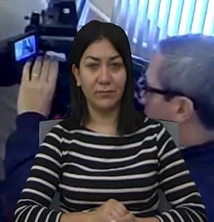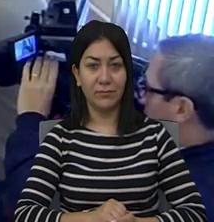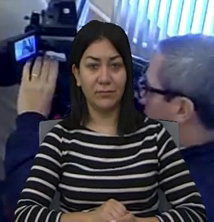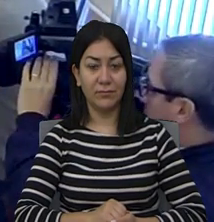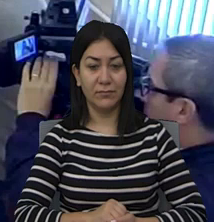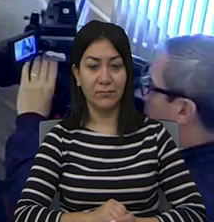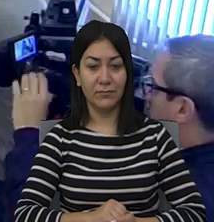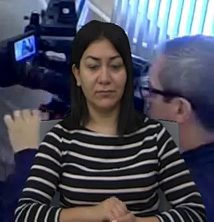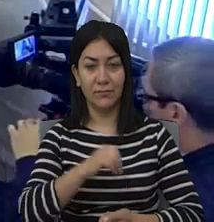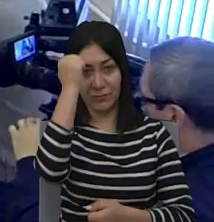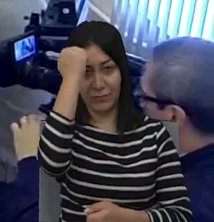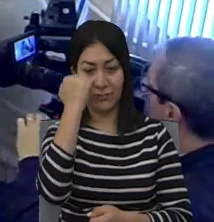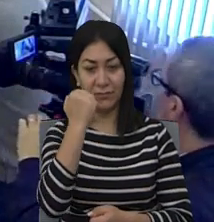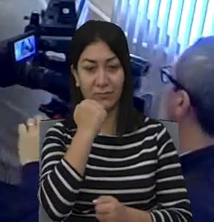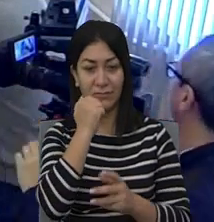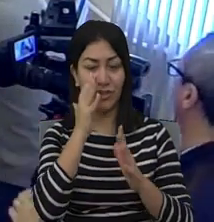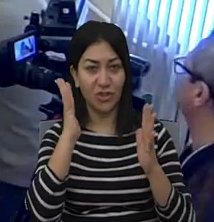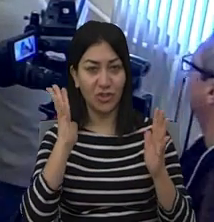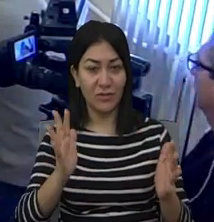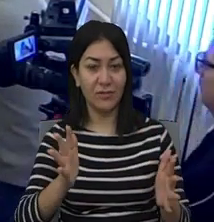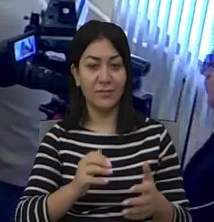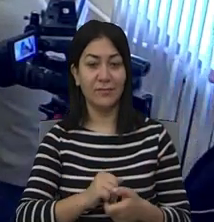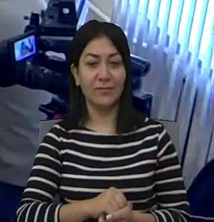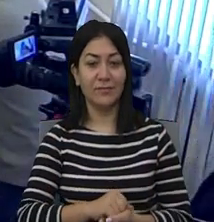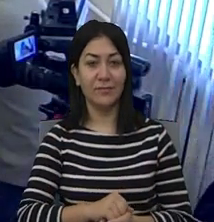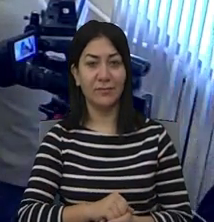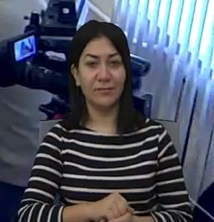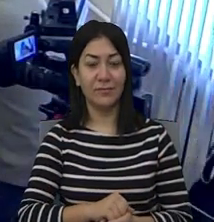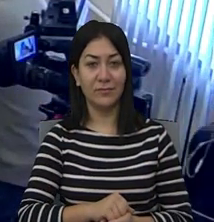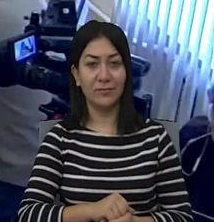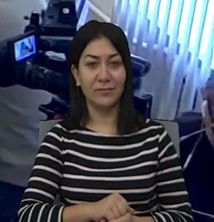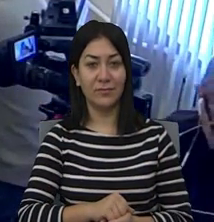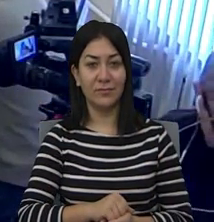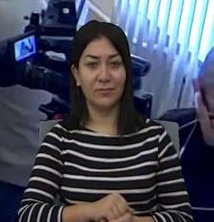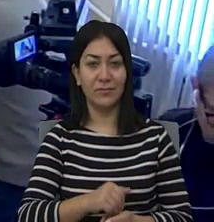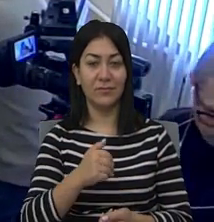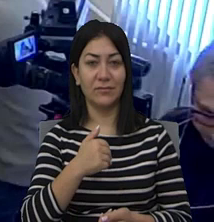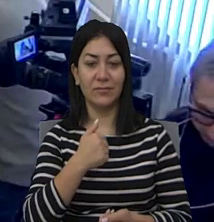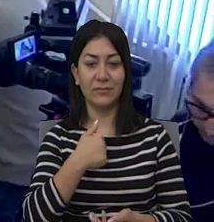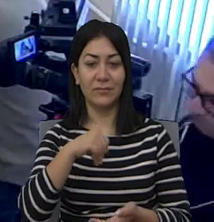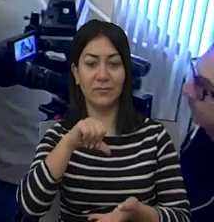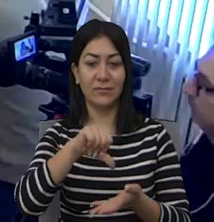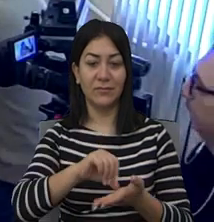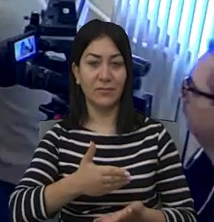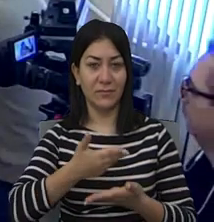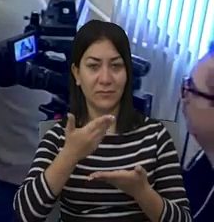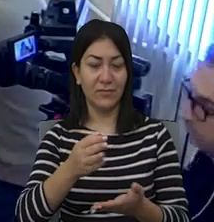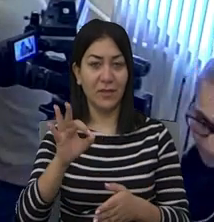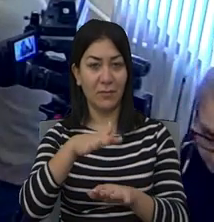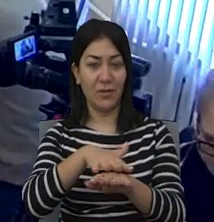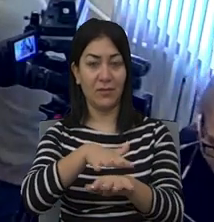First of all, thank you very much to Mr. Chairman for hosting us here today, this really important event.